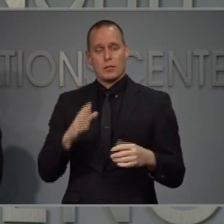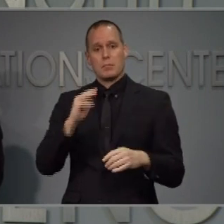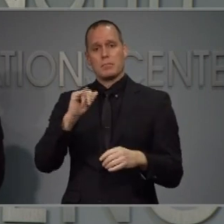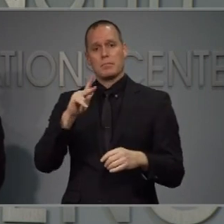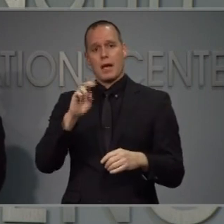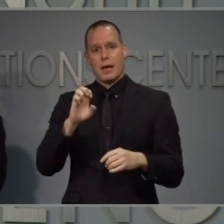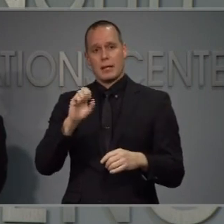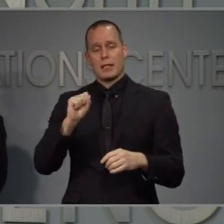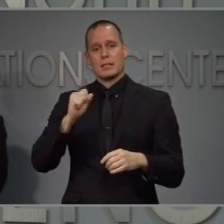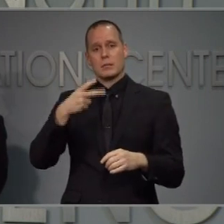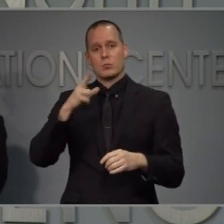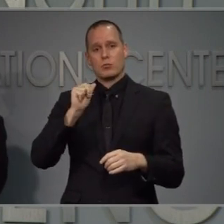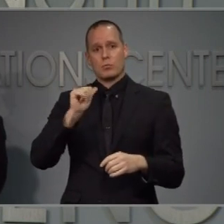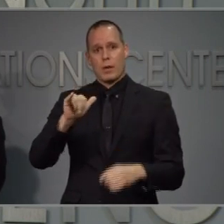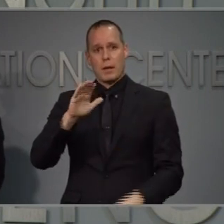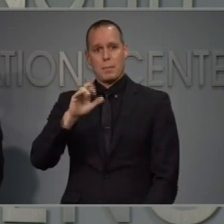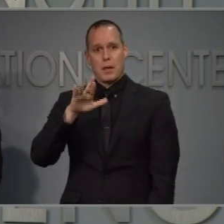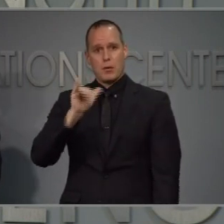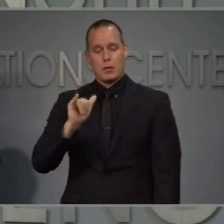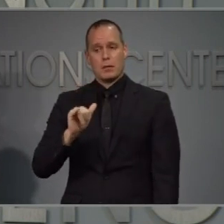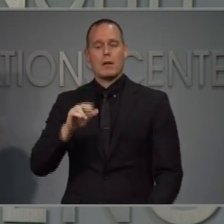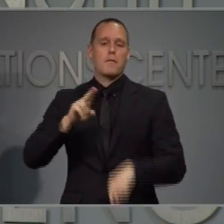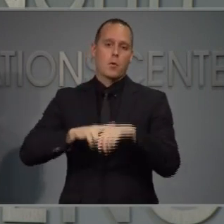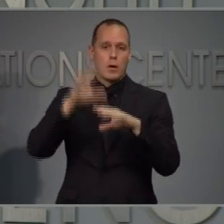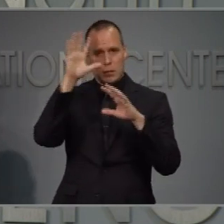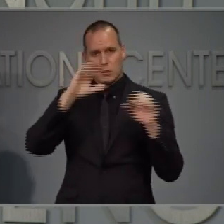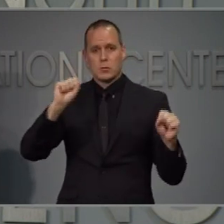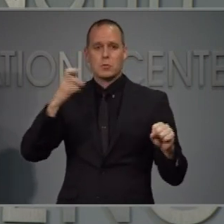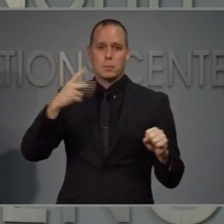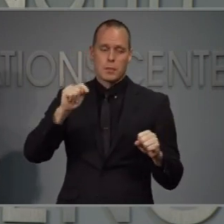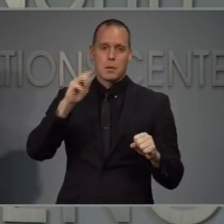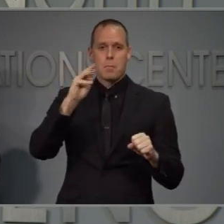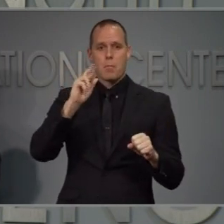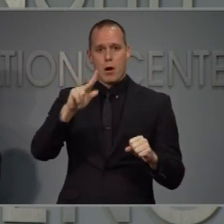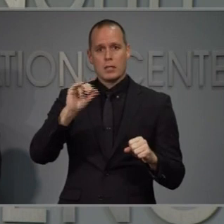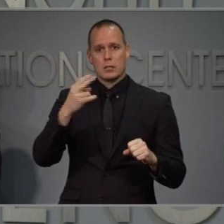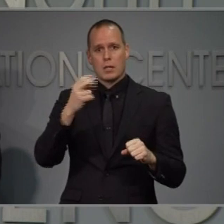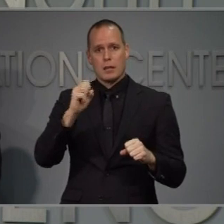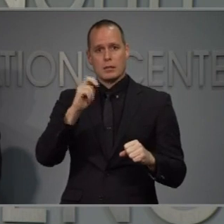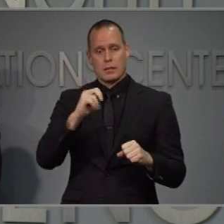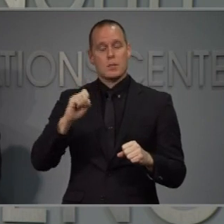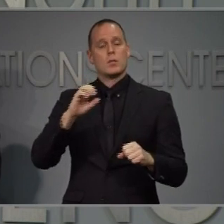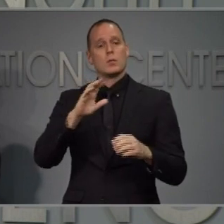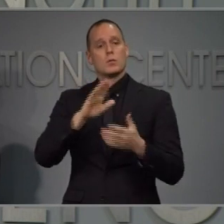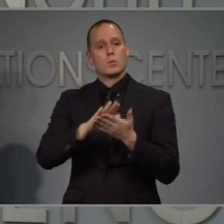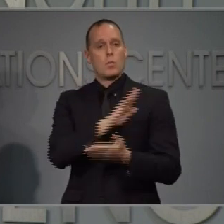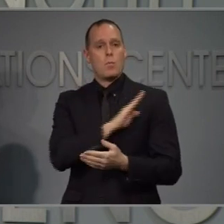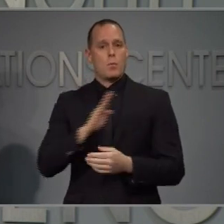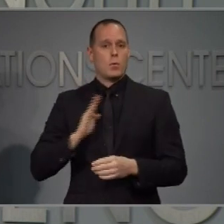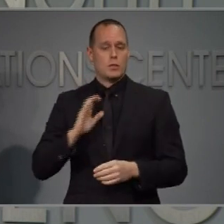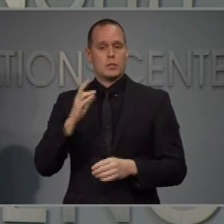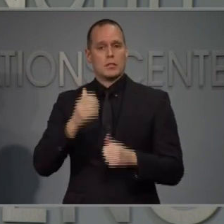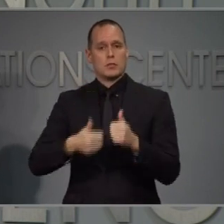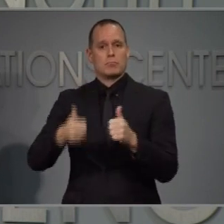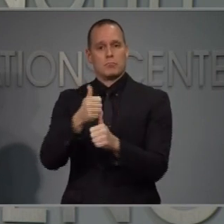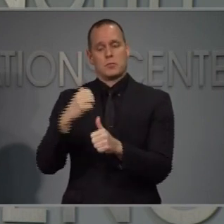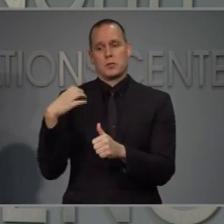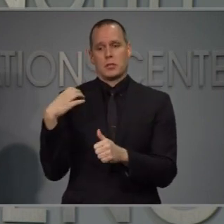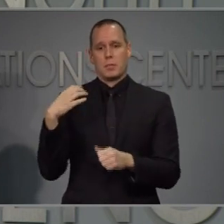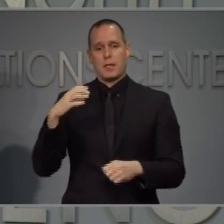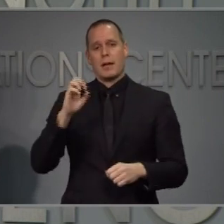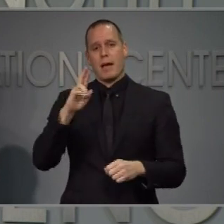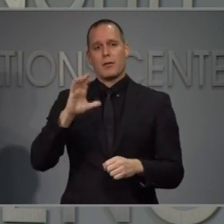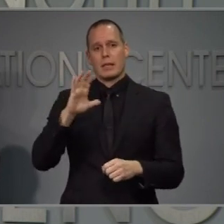Sprayberry. Of course, we have Superintendent Mark Johnson and School Board Chairman Eric Davis, along with Budget